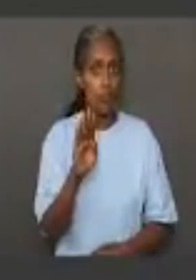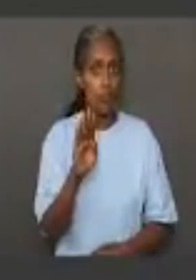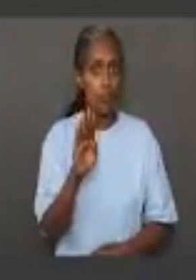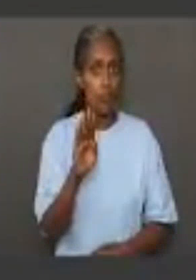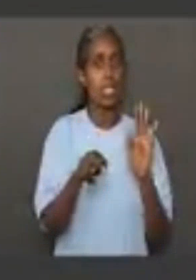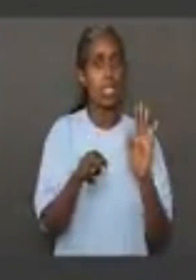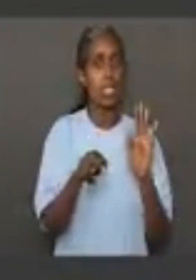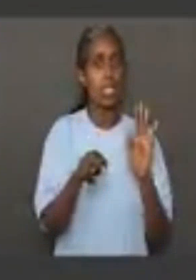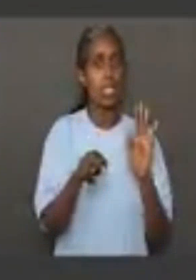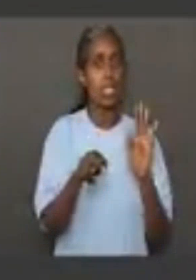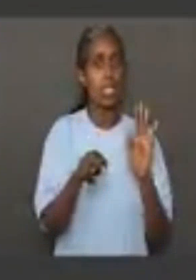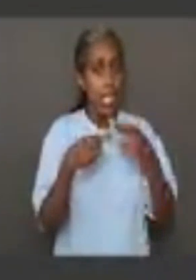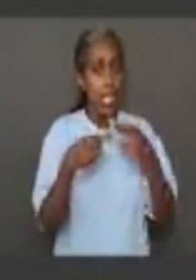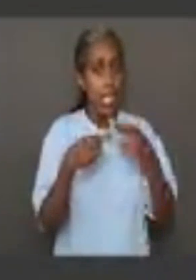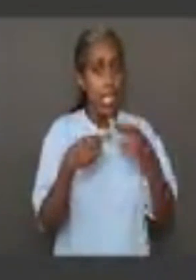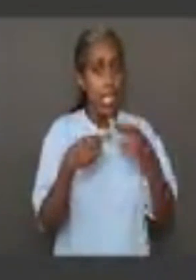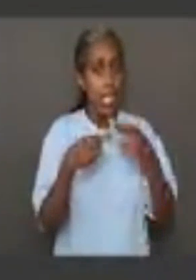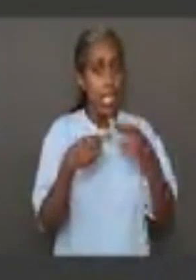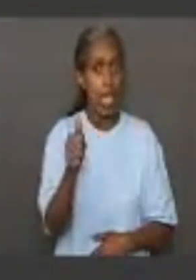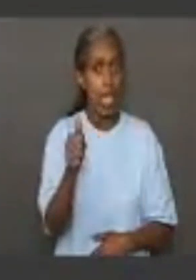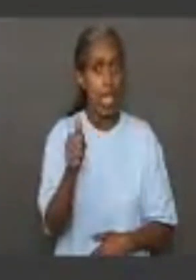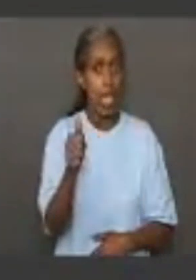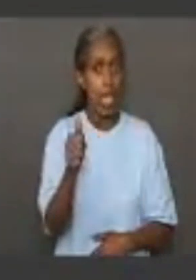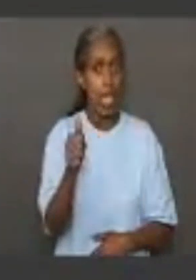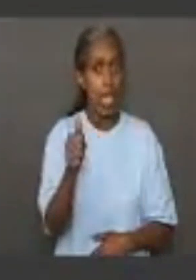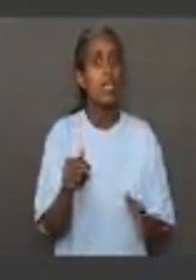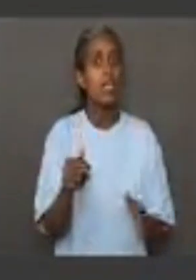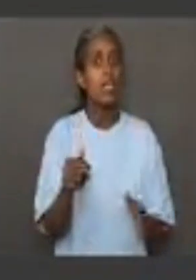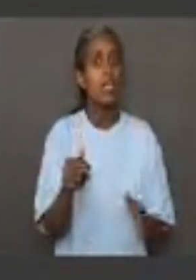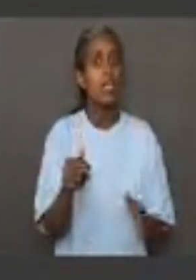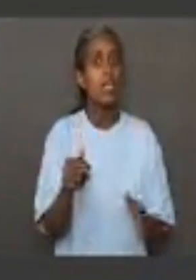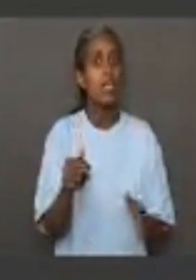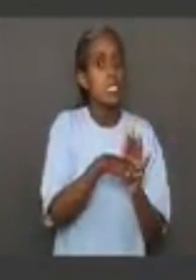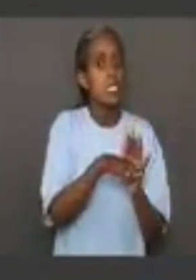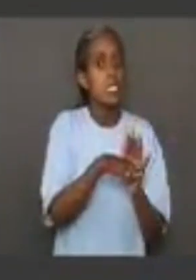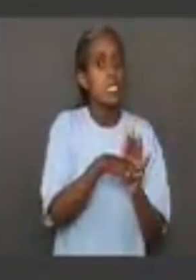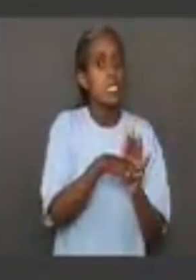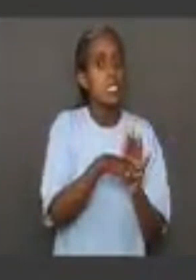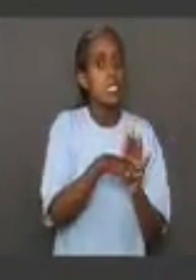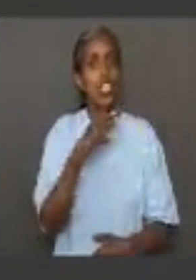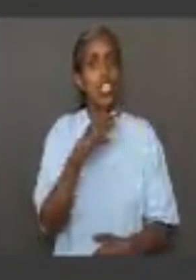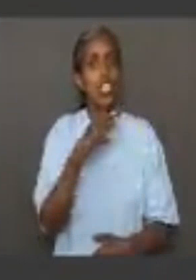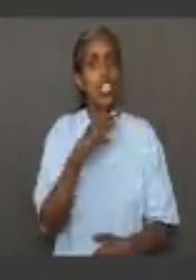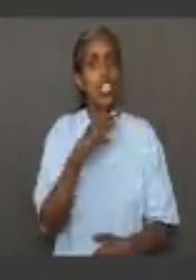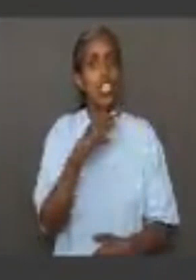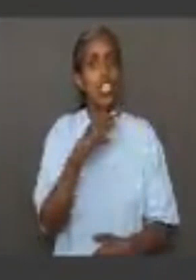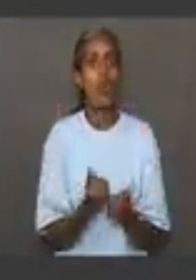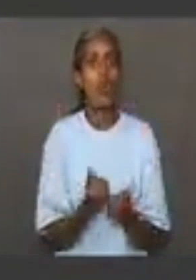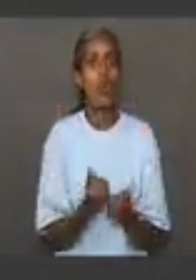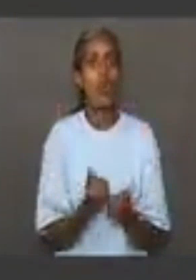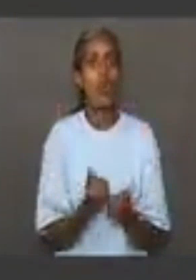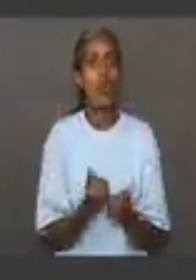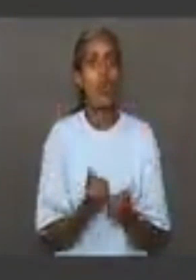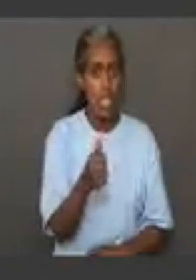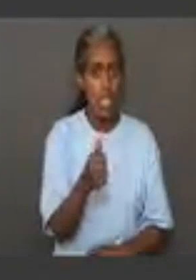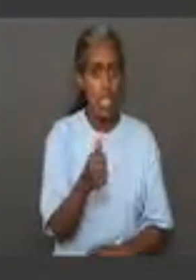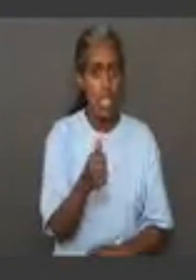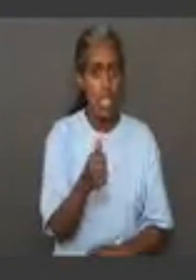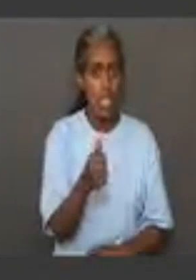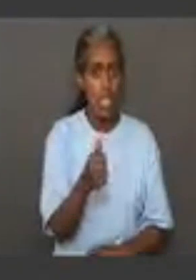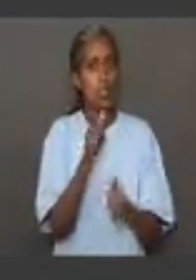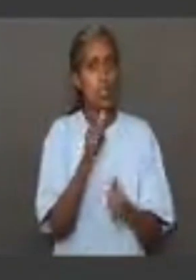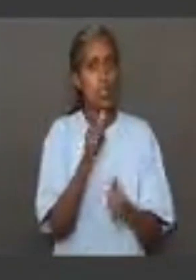A is represented by the shaded area of A, which is not